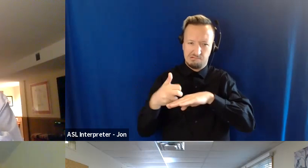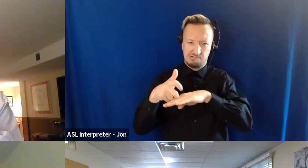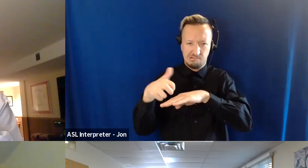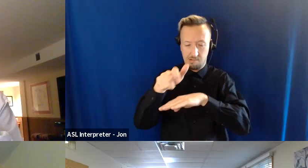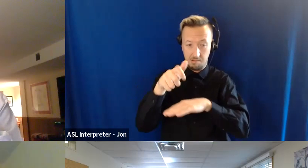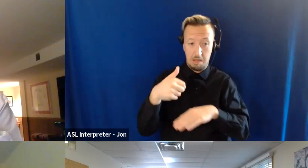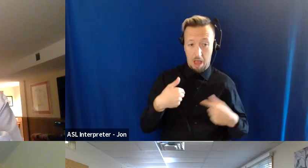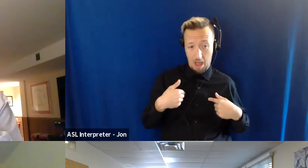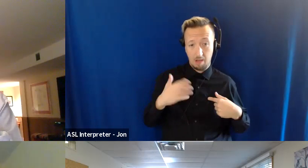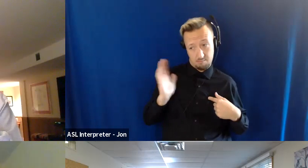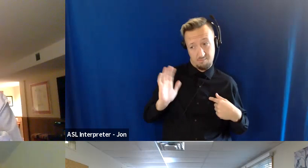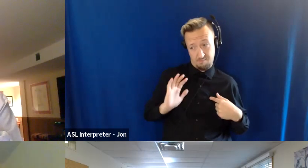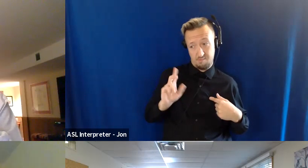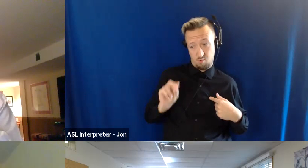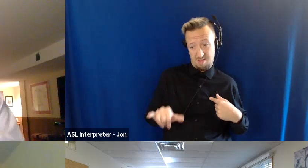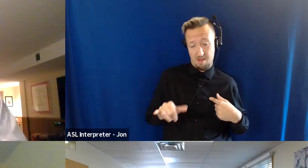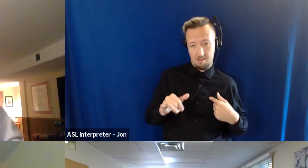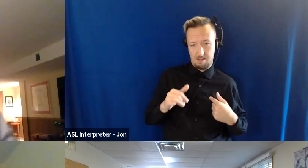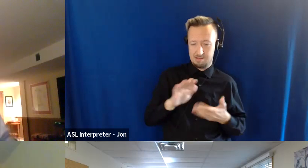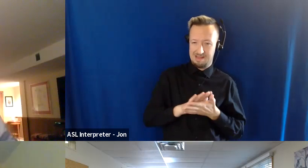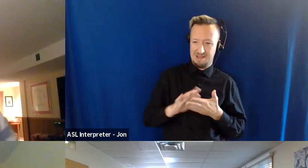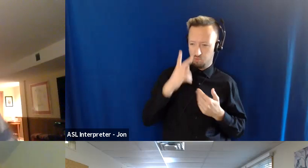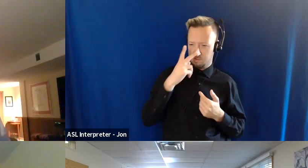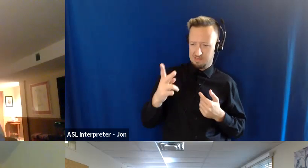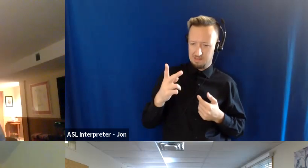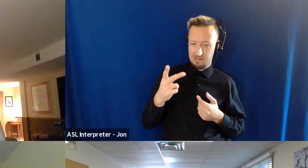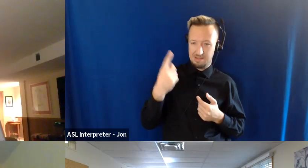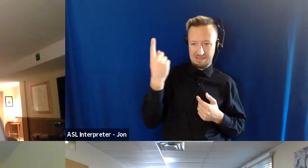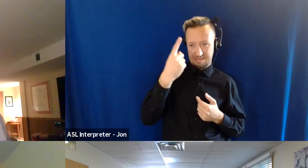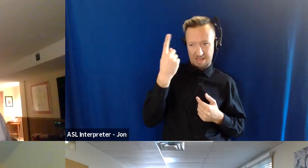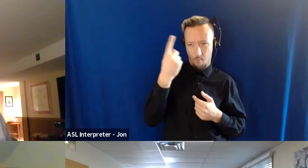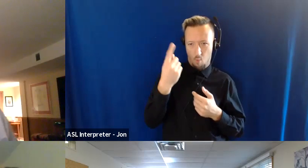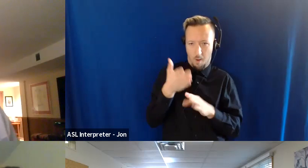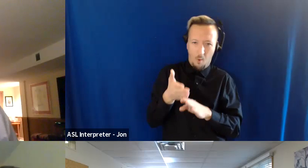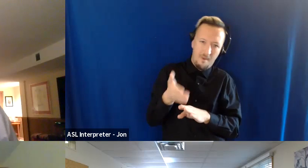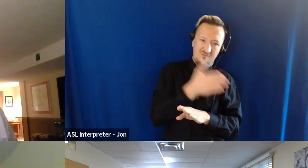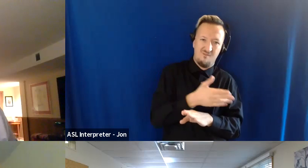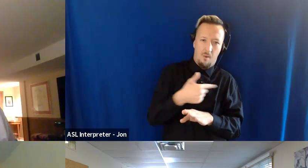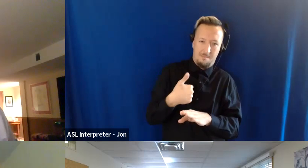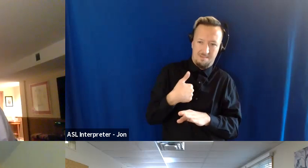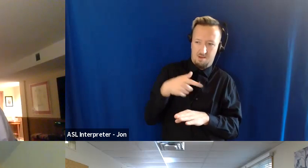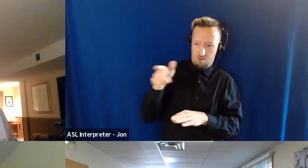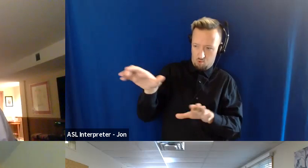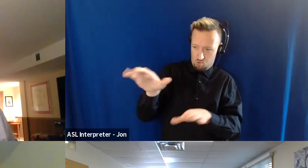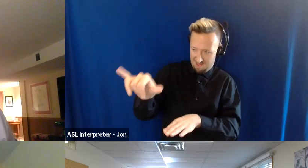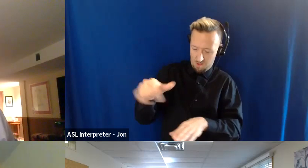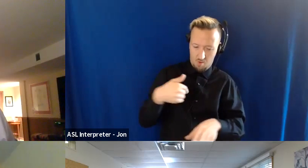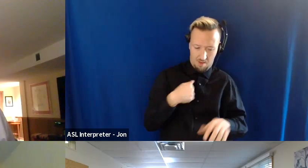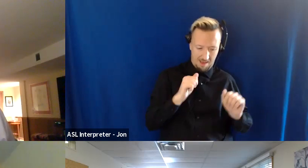before, it's very nice to know that somebody before me has done that so that I could still do it.